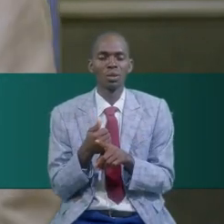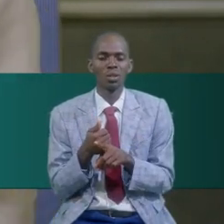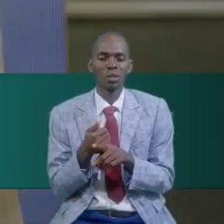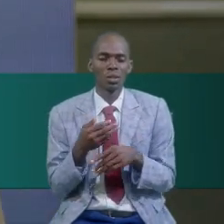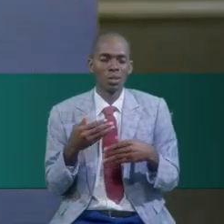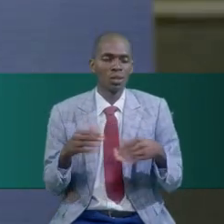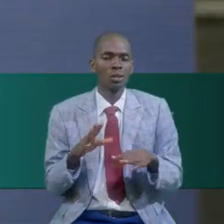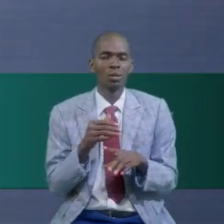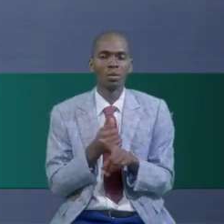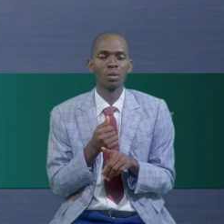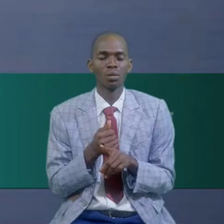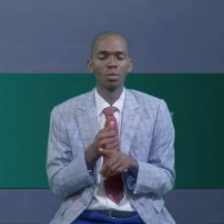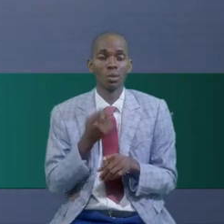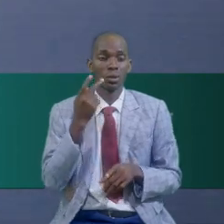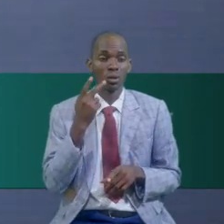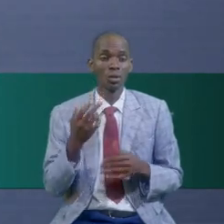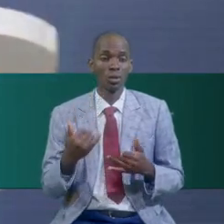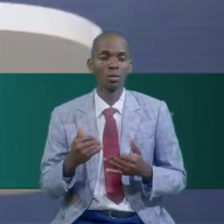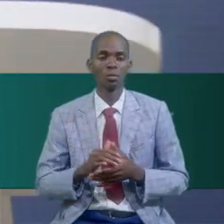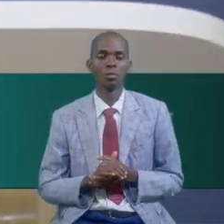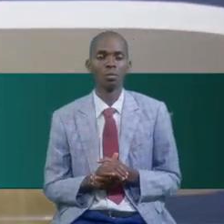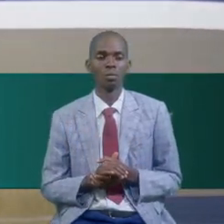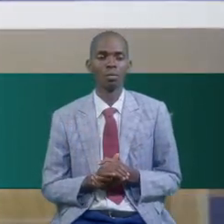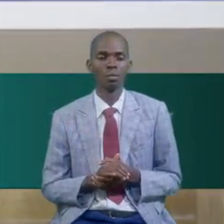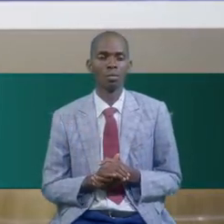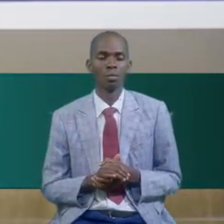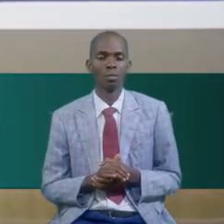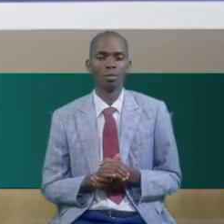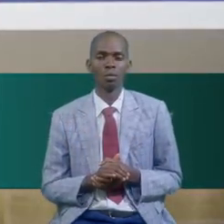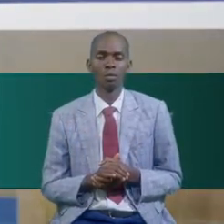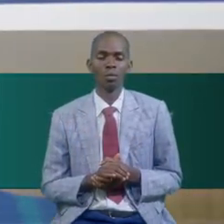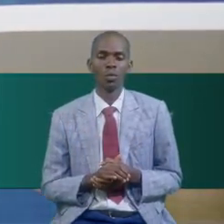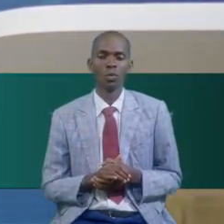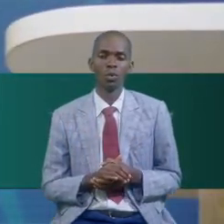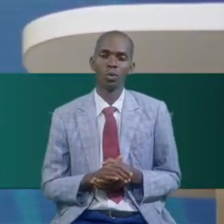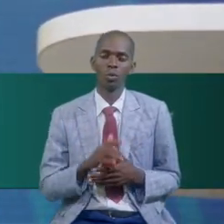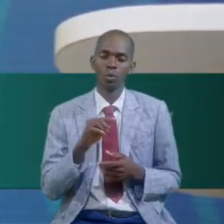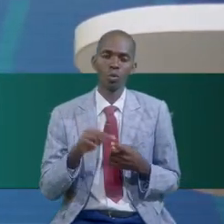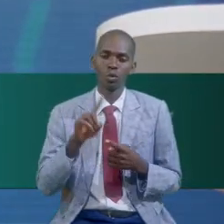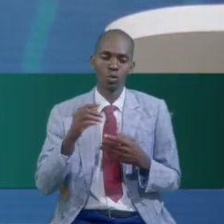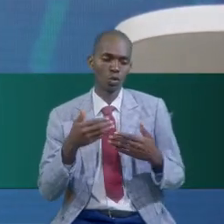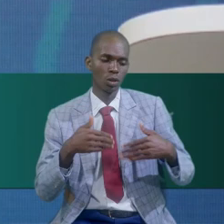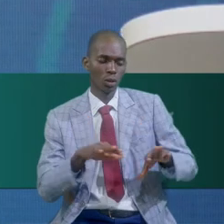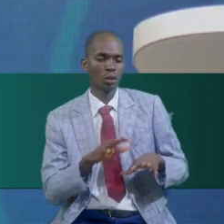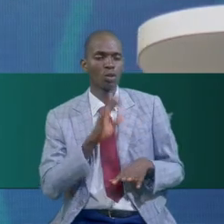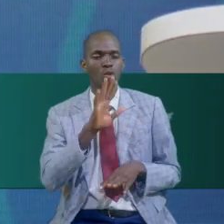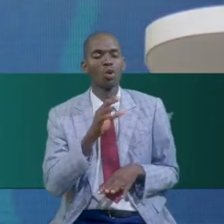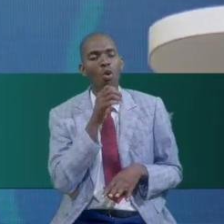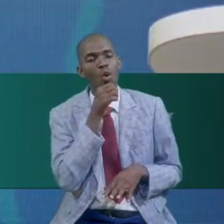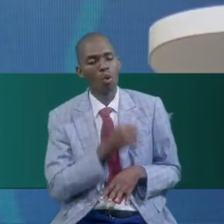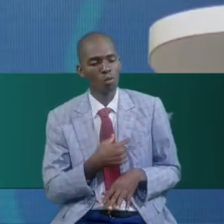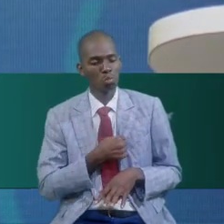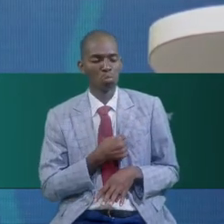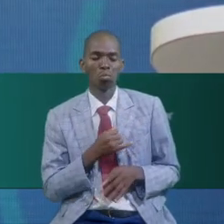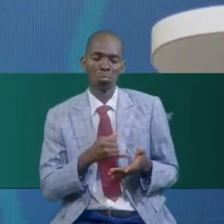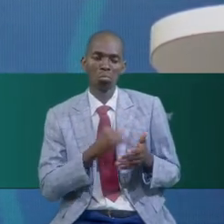sell himself. Now, when you sell your used clothes, all right,